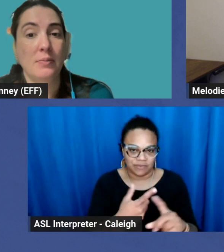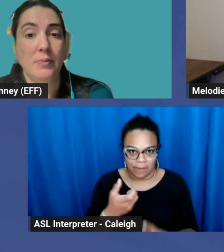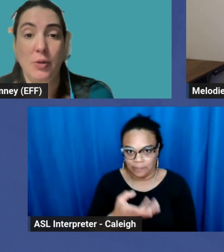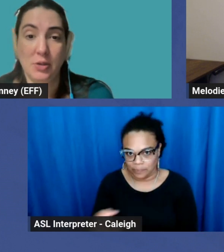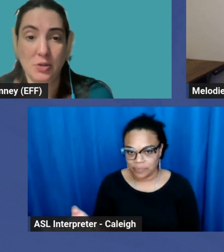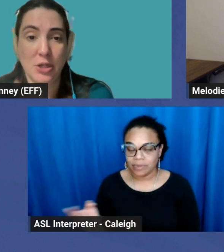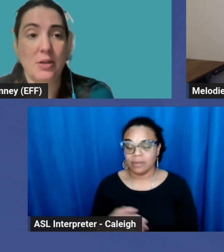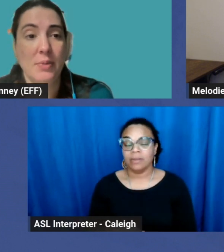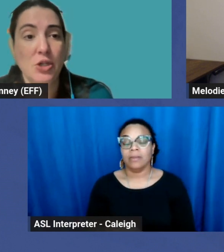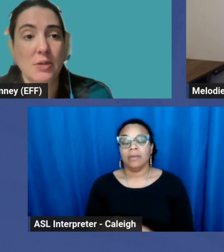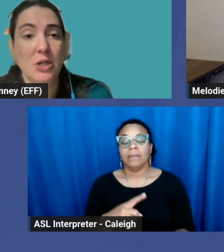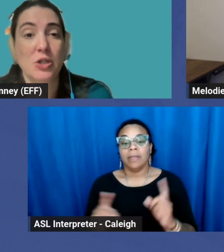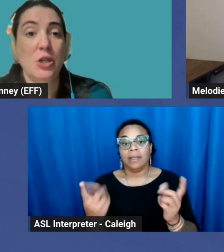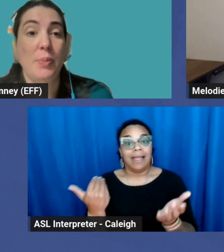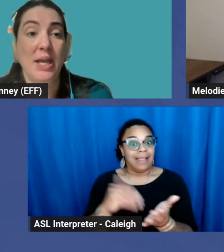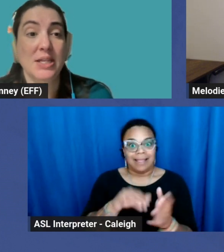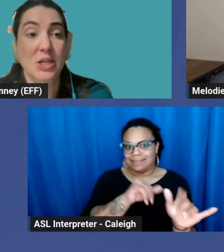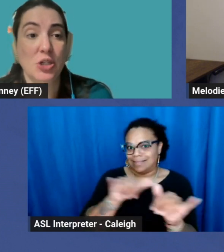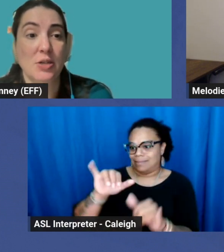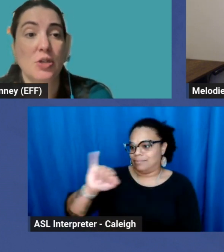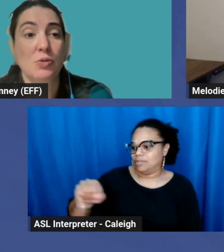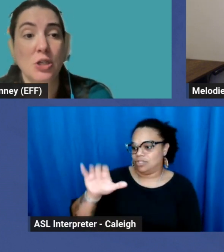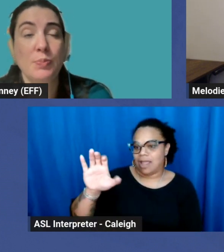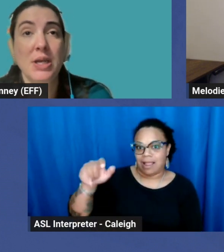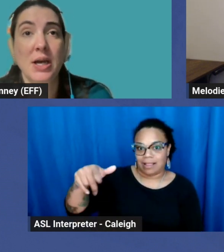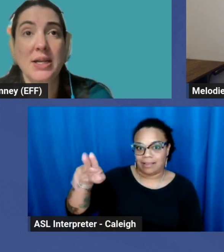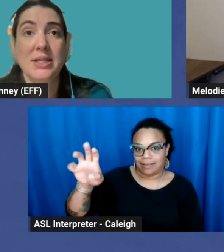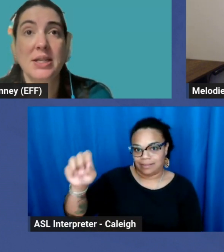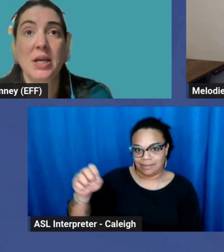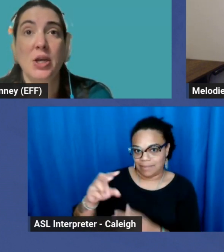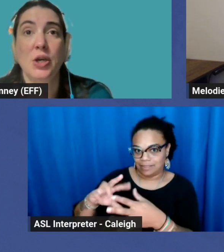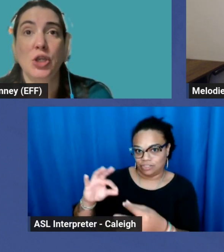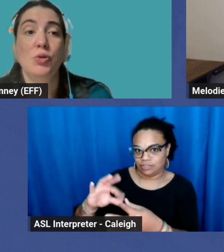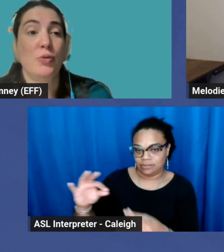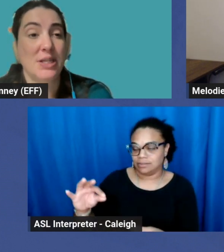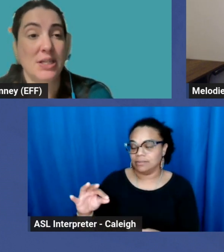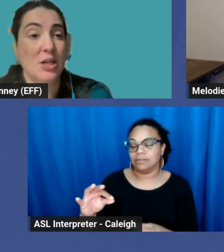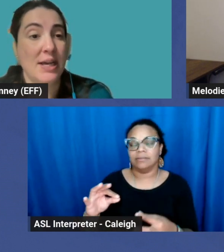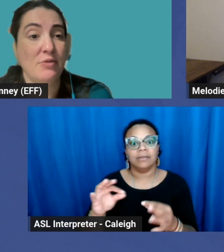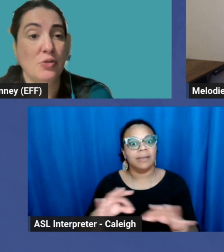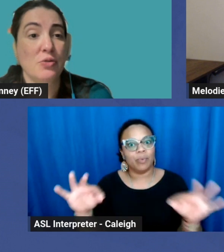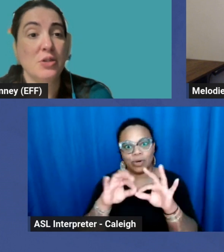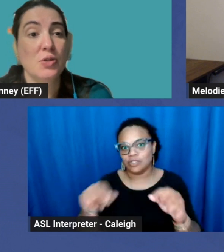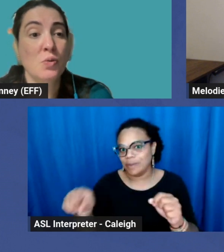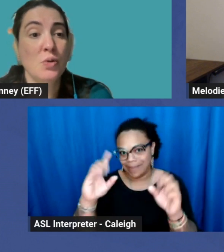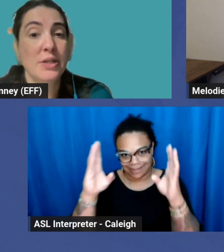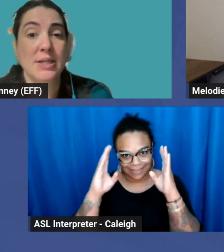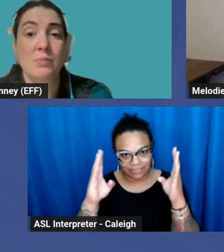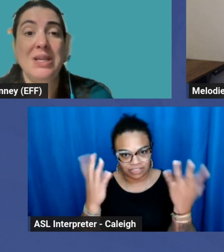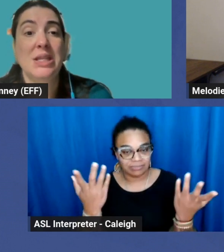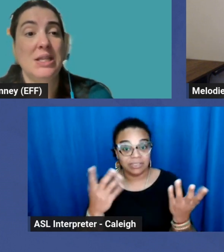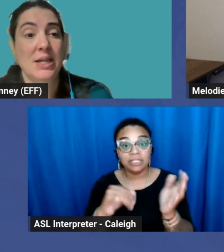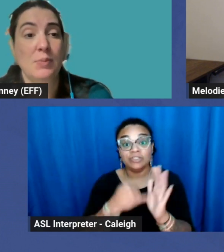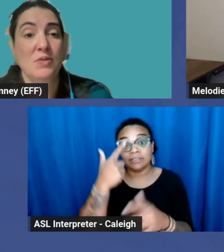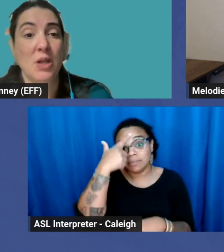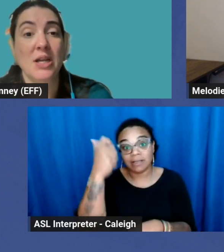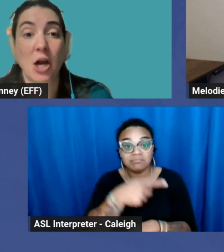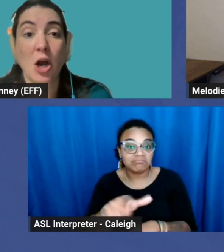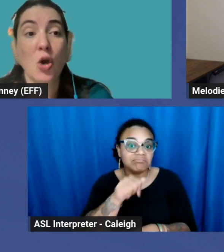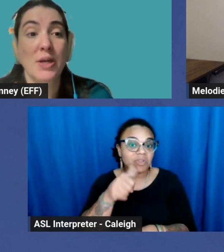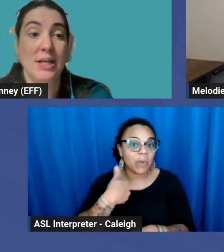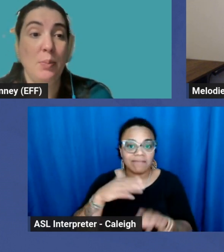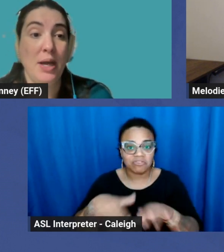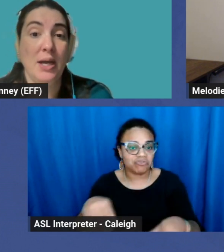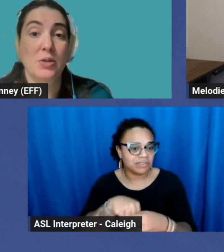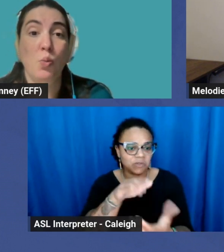are, as Jacqueline mentioned, make sure that you're paying attention. So just because you don't necessarily have children in school doesn't mean that these types of laws